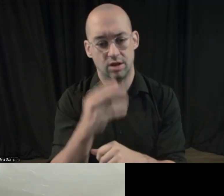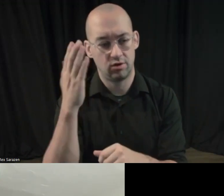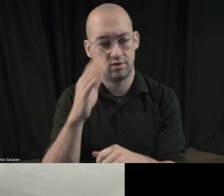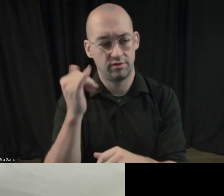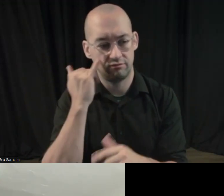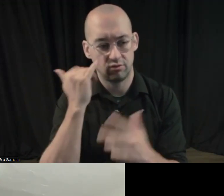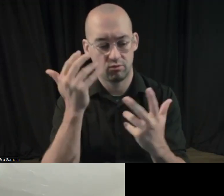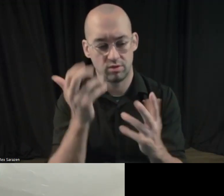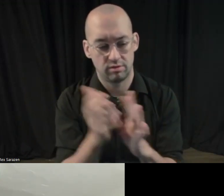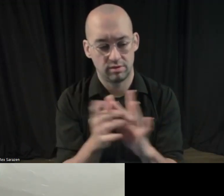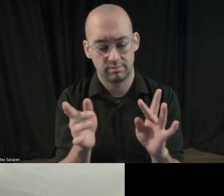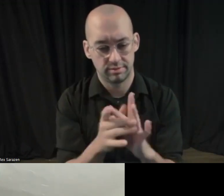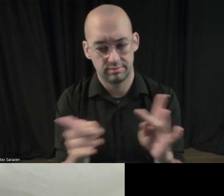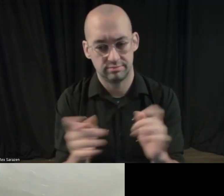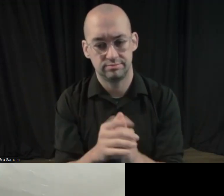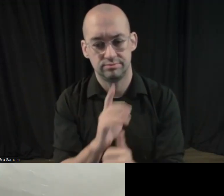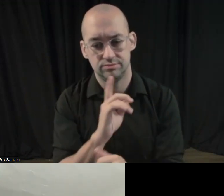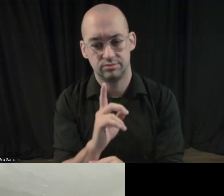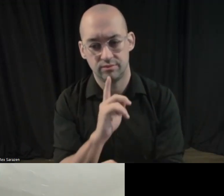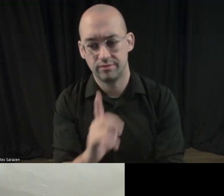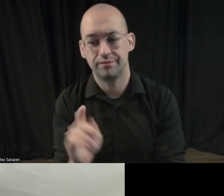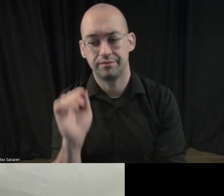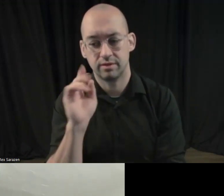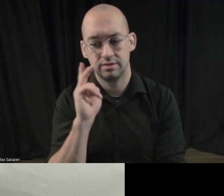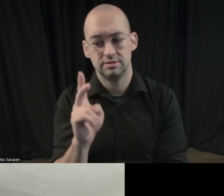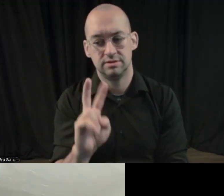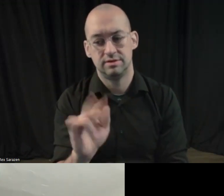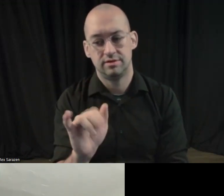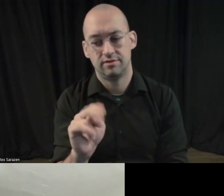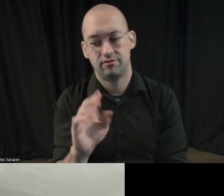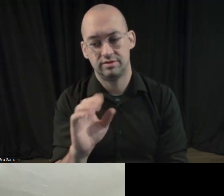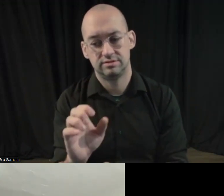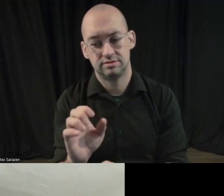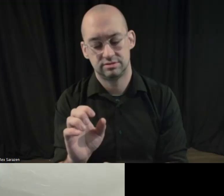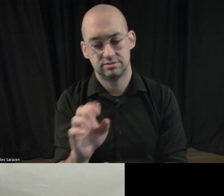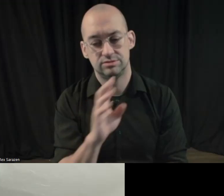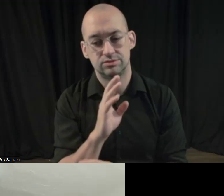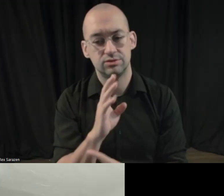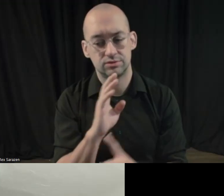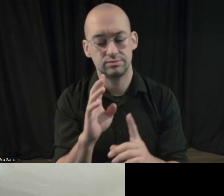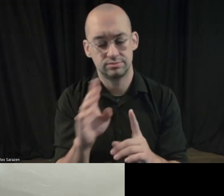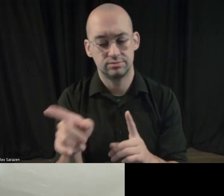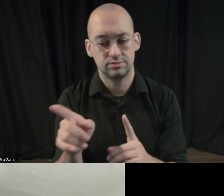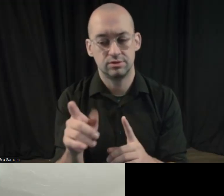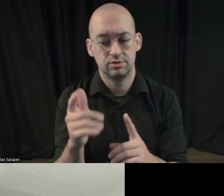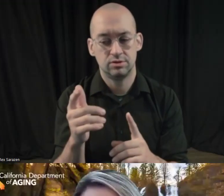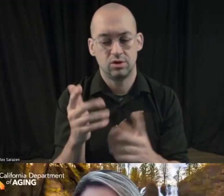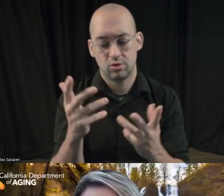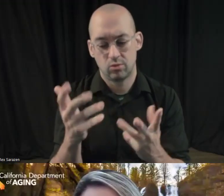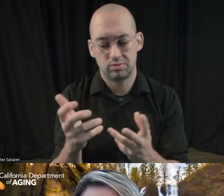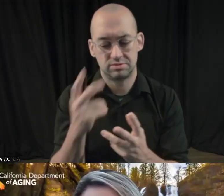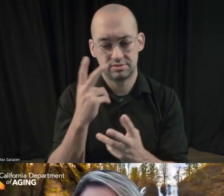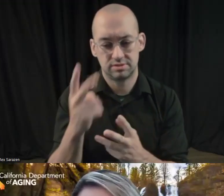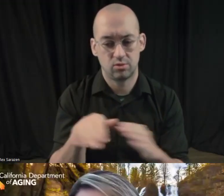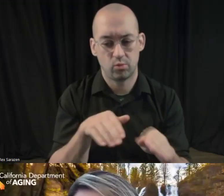Sure. Yes, and Vince, I see your comment. I think it would be great for you to do a walkthrough of the structure, but in response to your